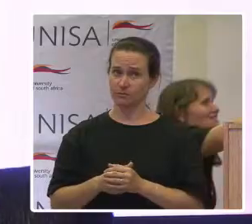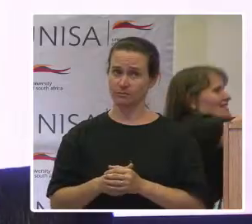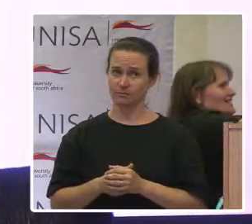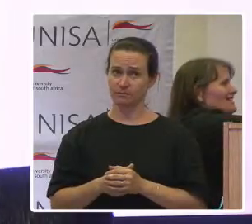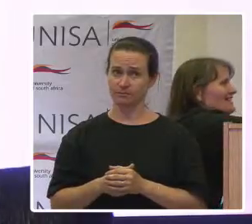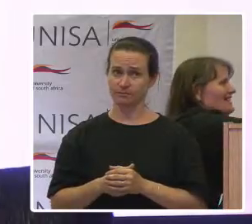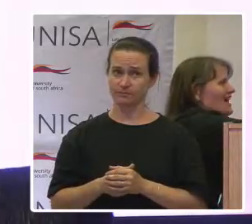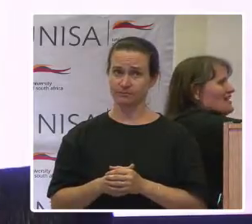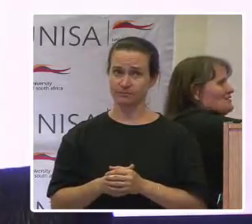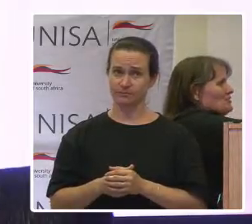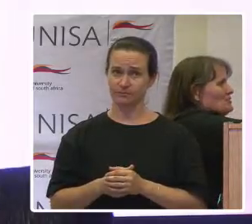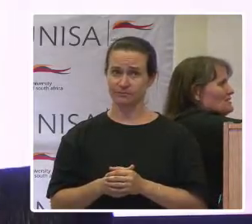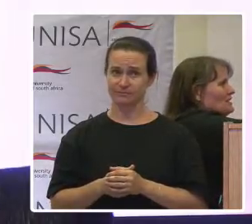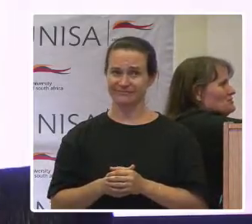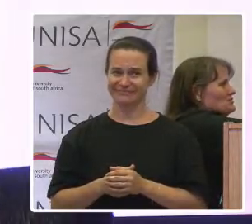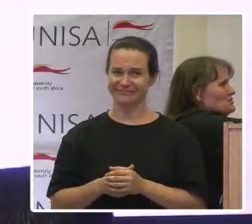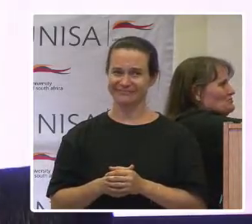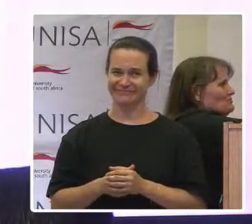Is it too low?